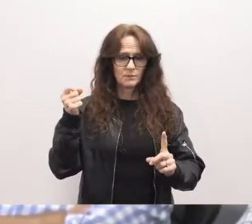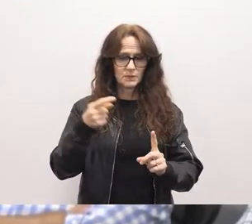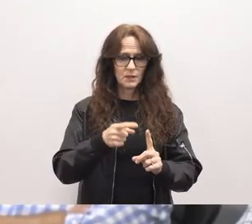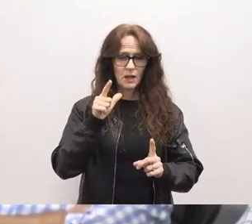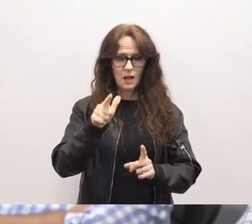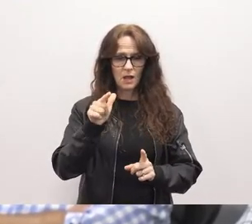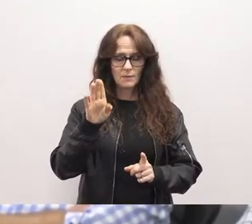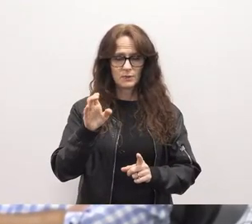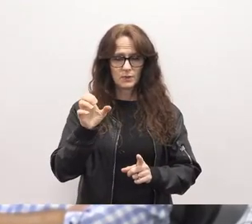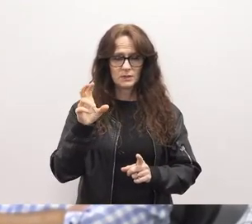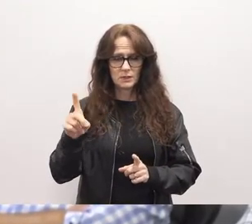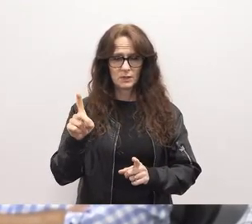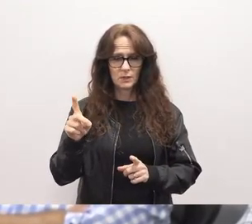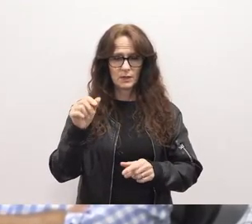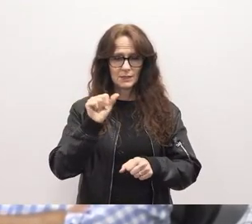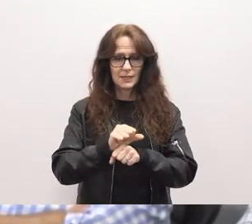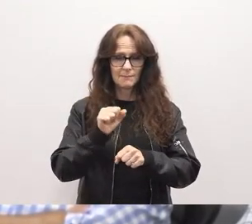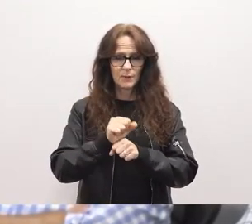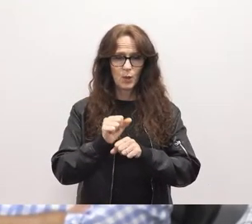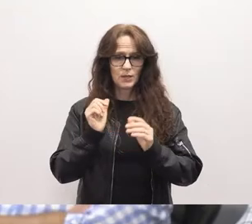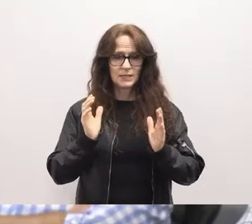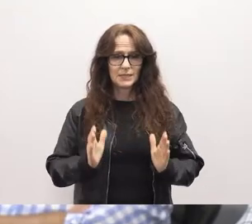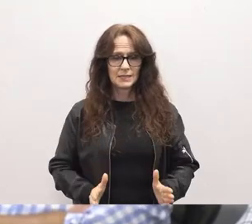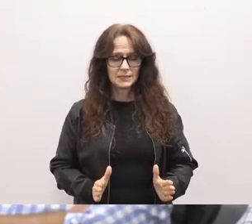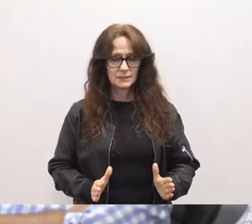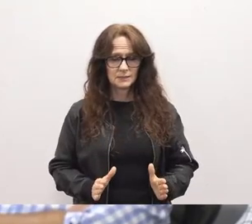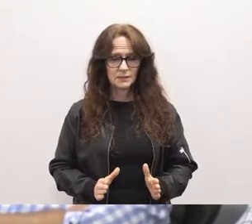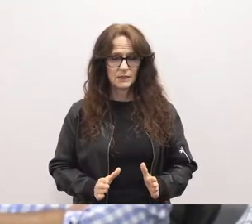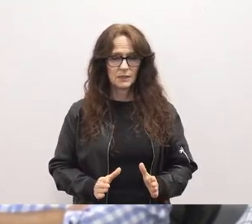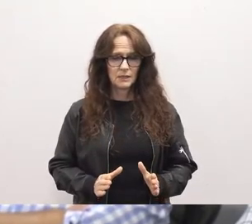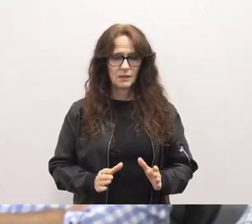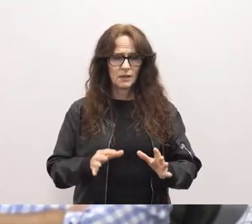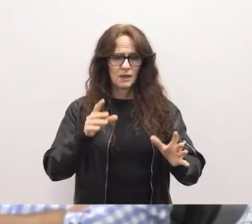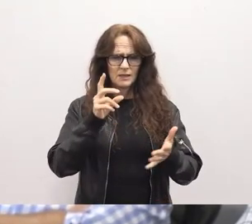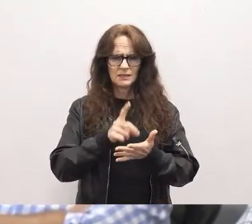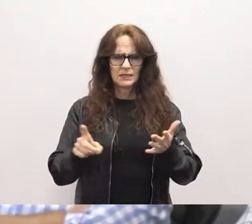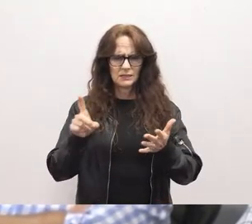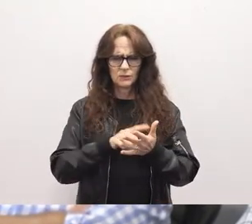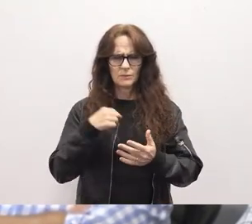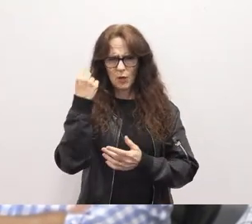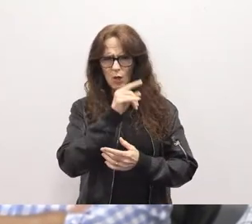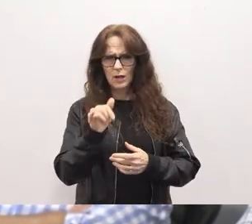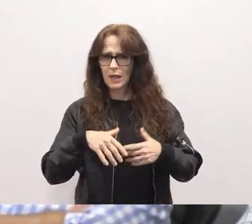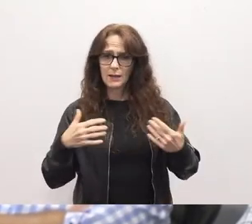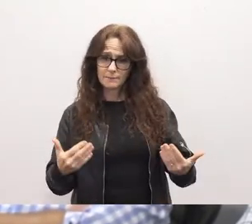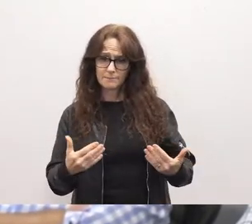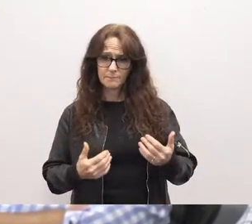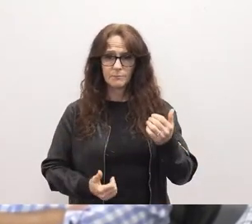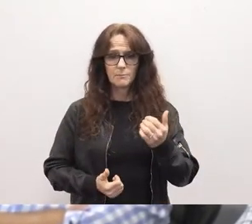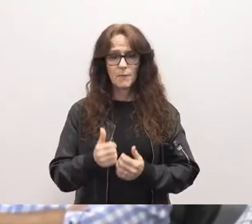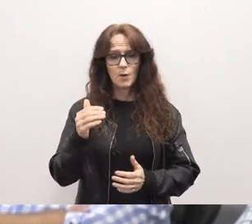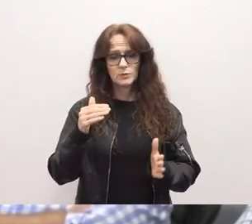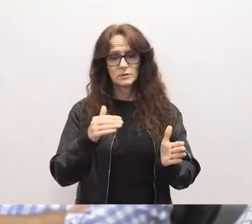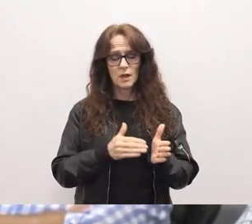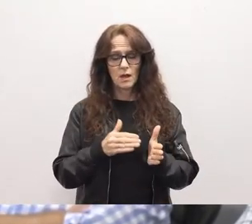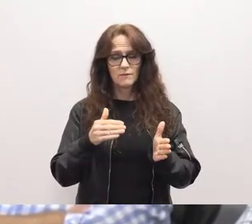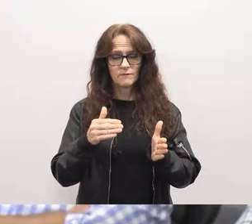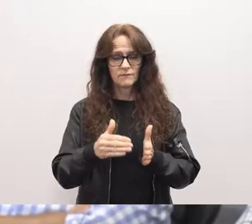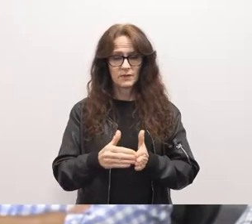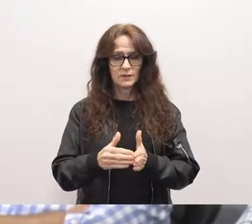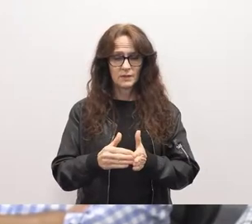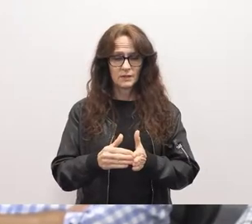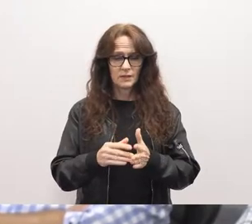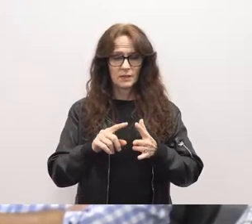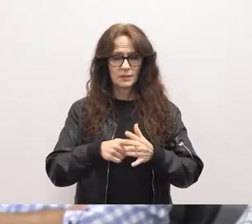Long Beach Unified School District employees. What does this discrimination look like? Most often,